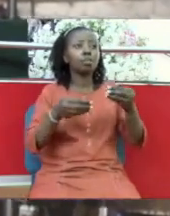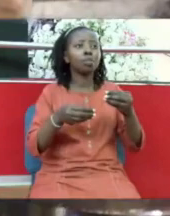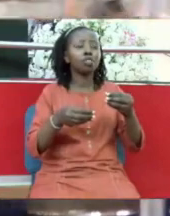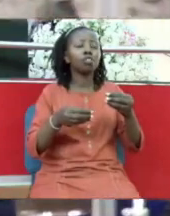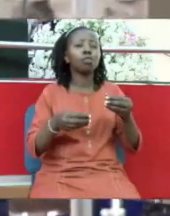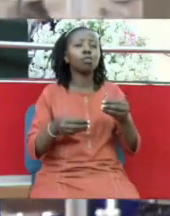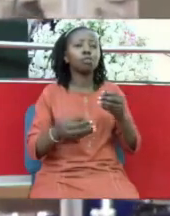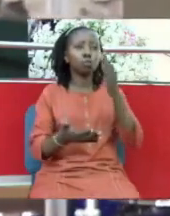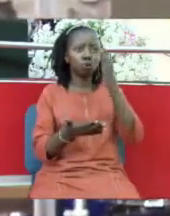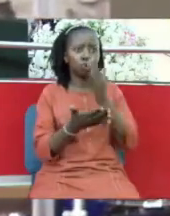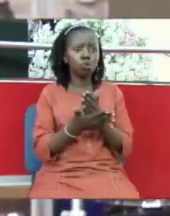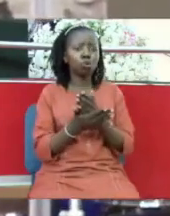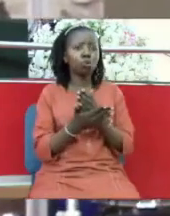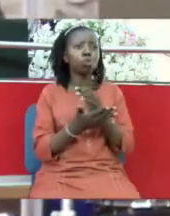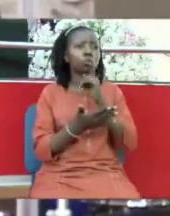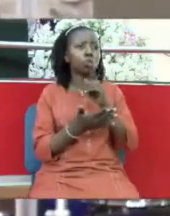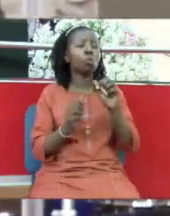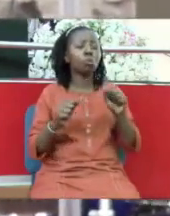able to attack